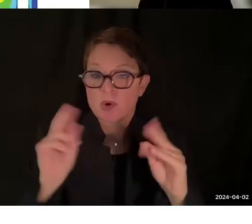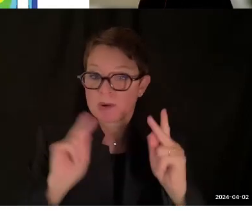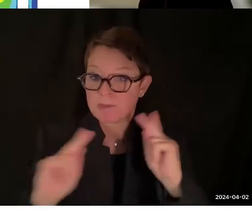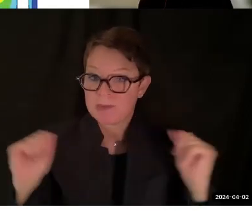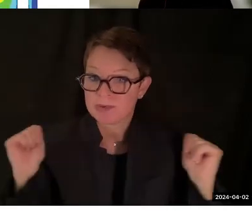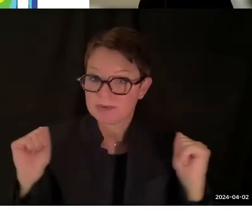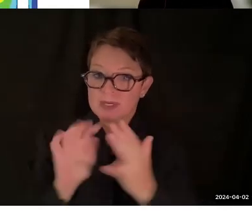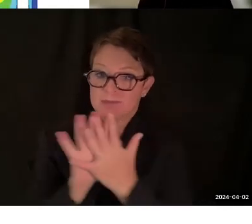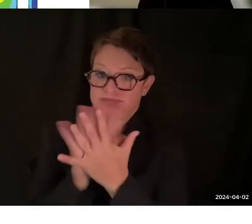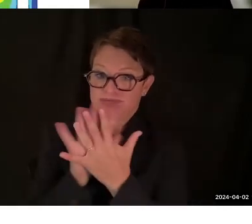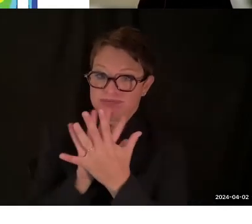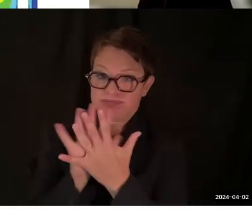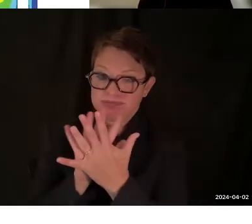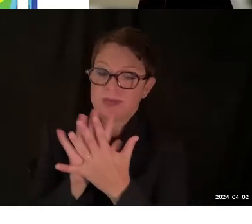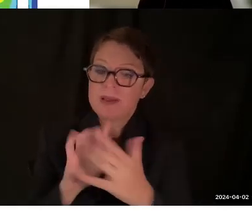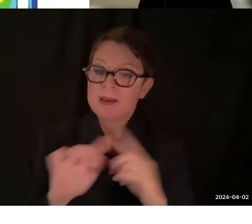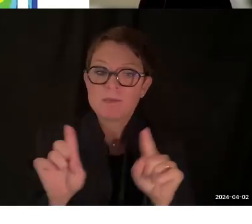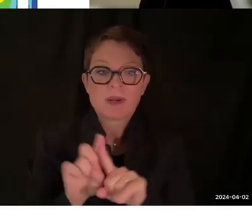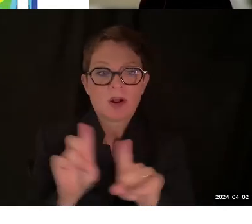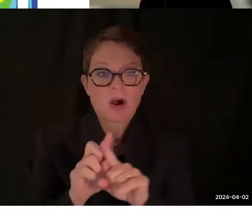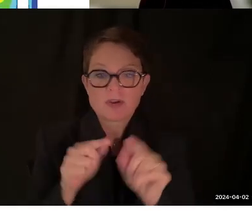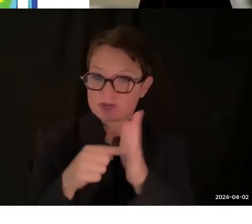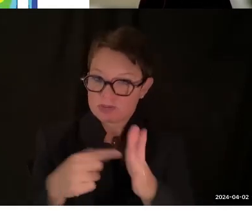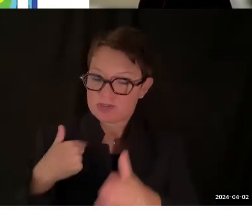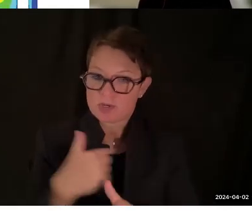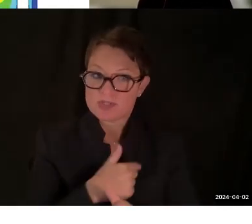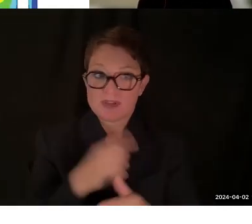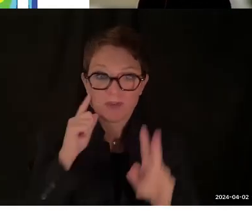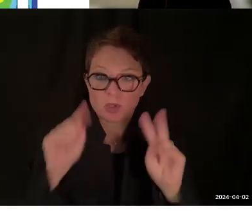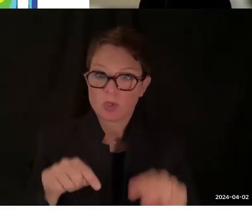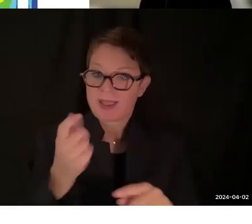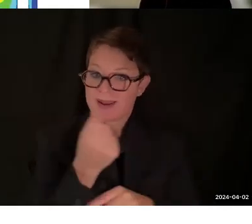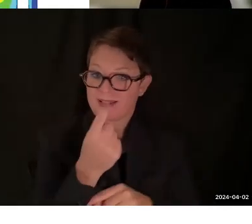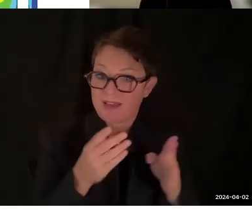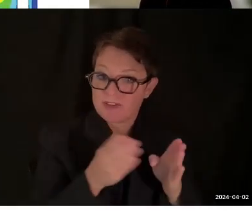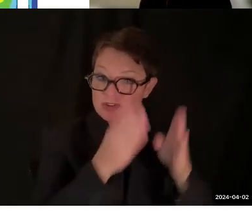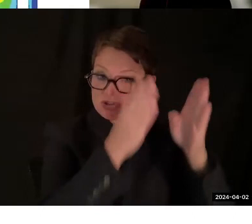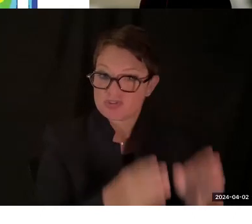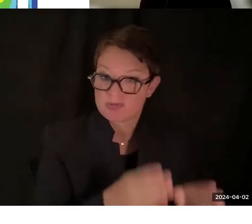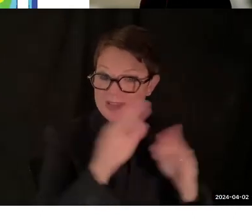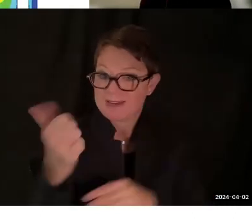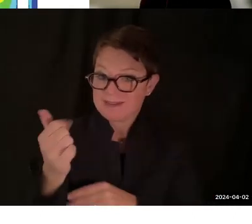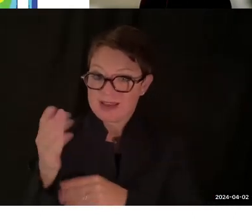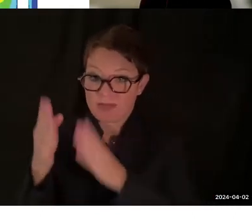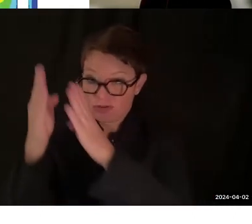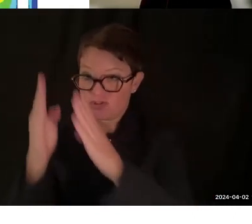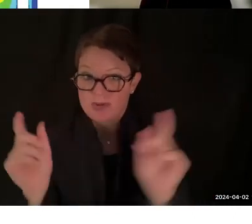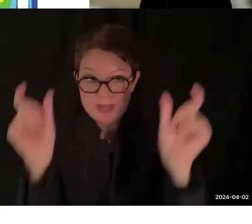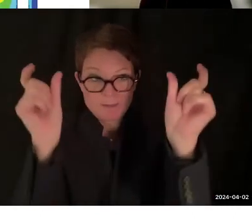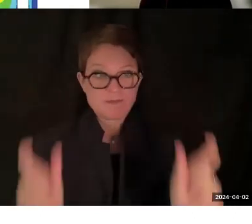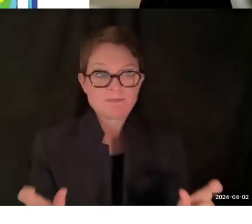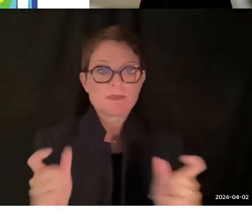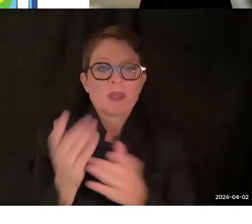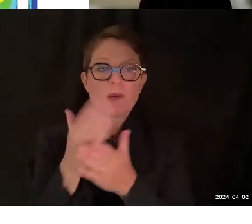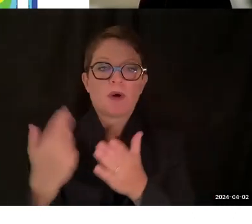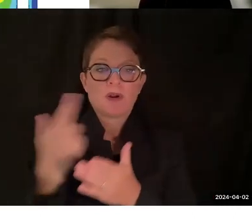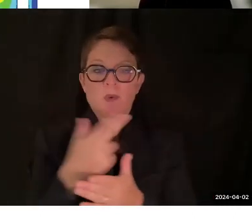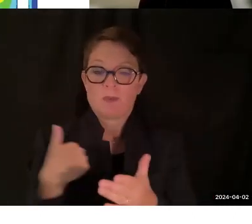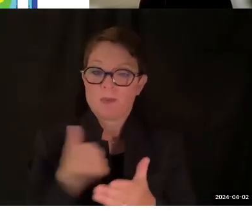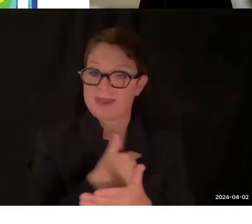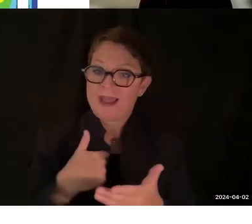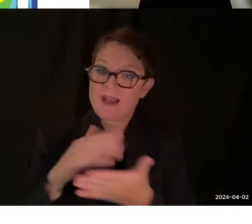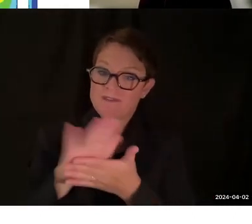people. And this also shows us that if you look at 11th Street and 10th Street, part of why we have that